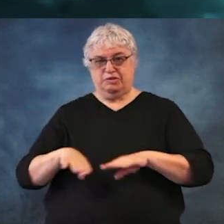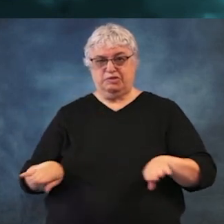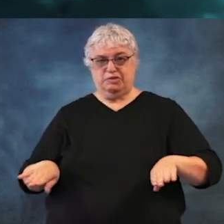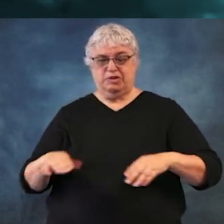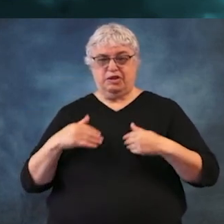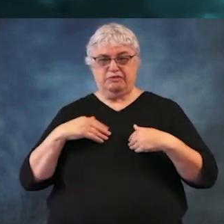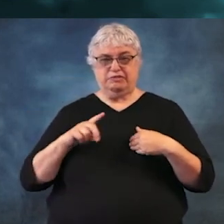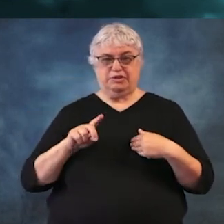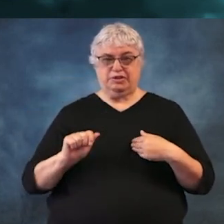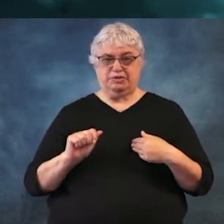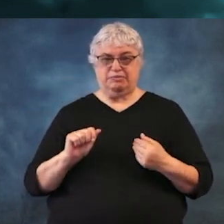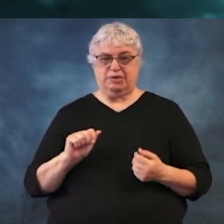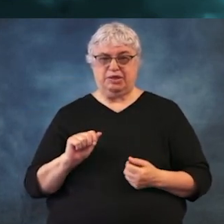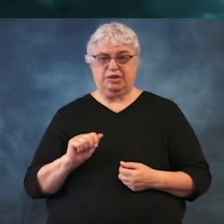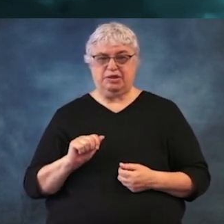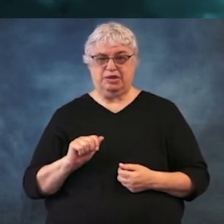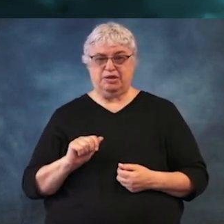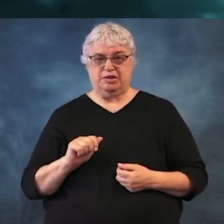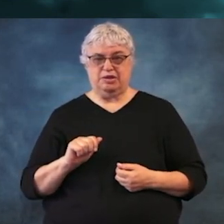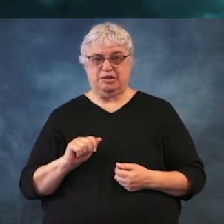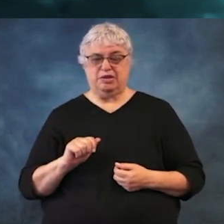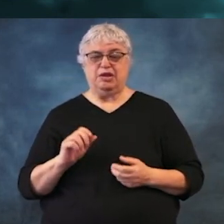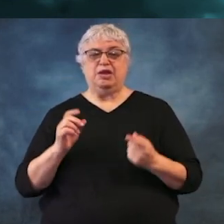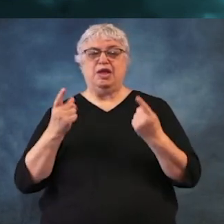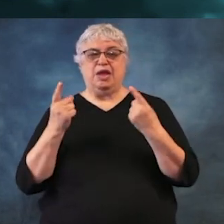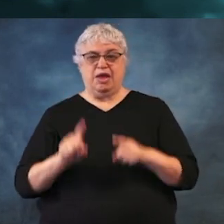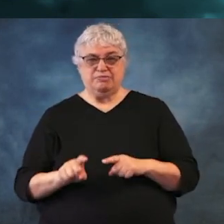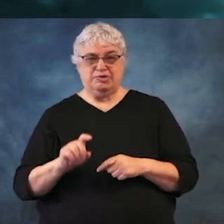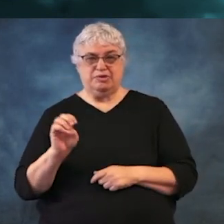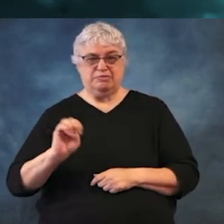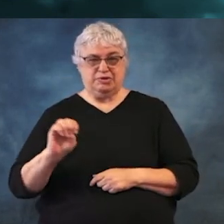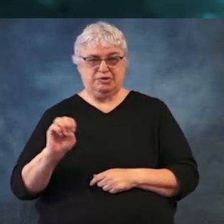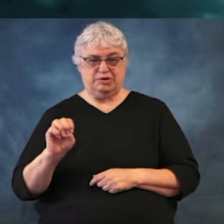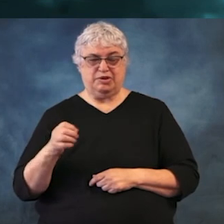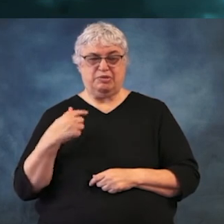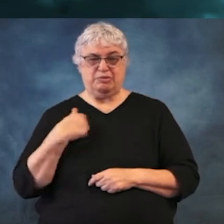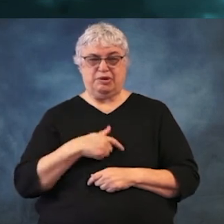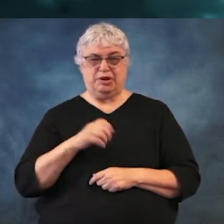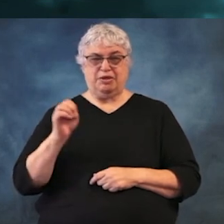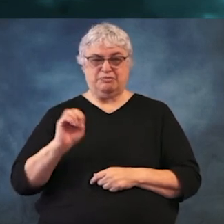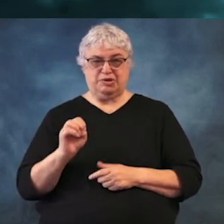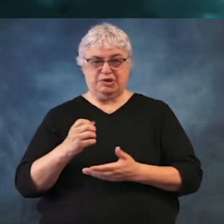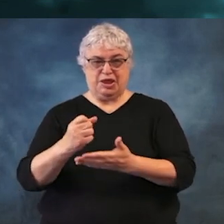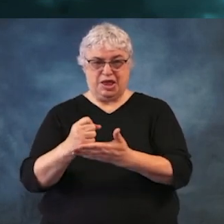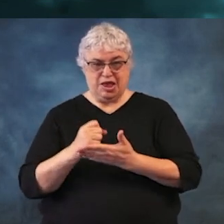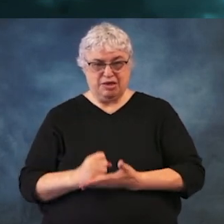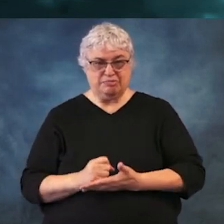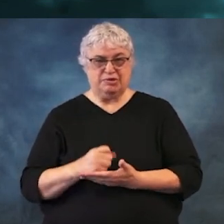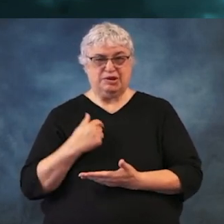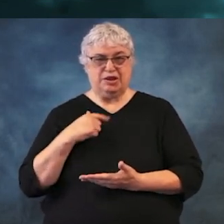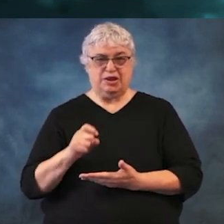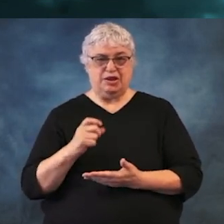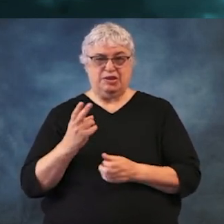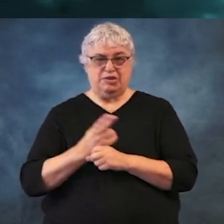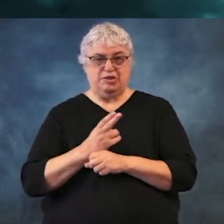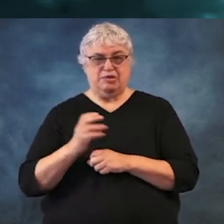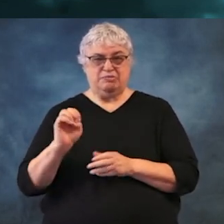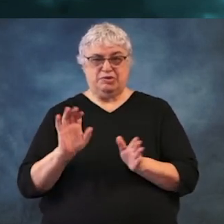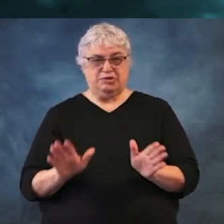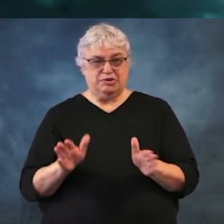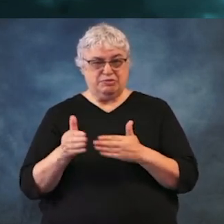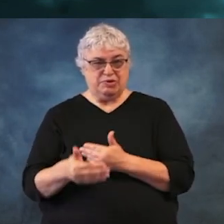I worry about, in the event of an emergency where we would need emergency assistance or have to go to an